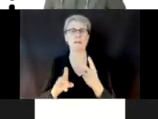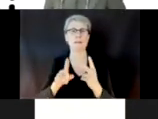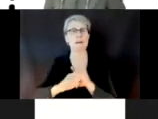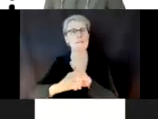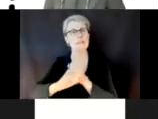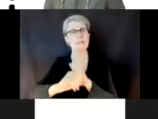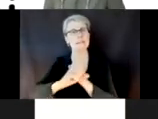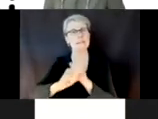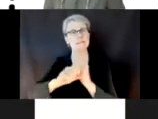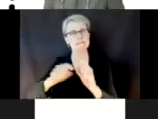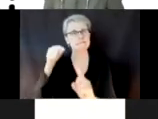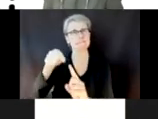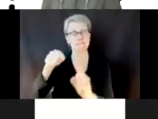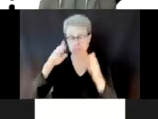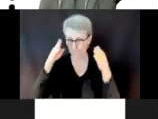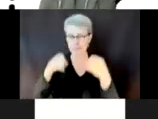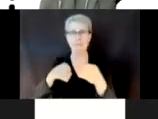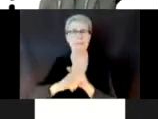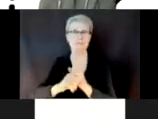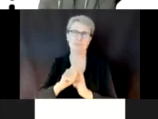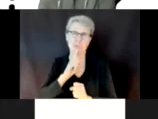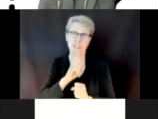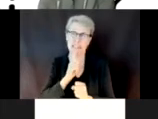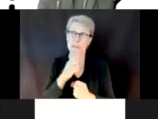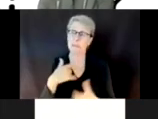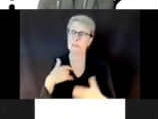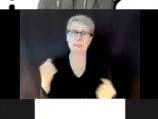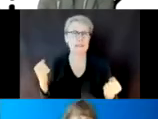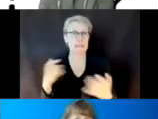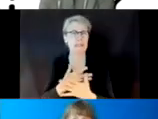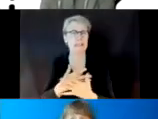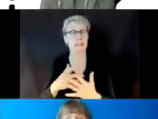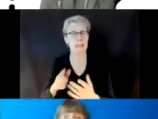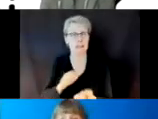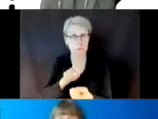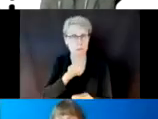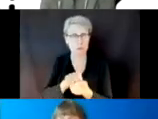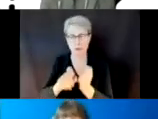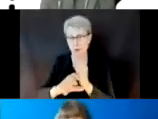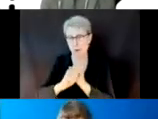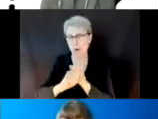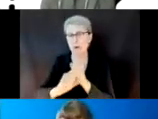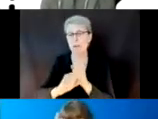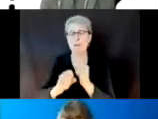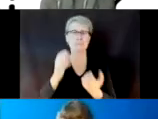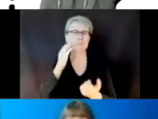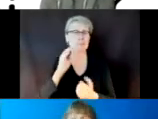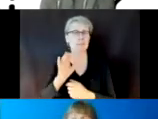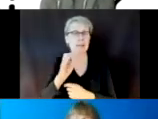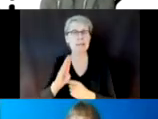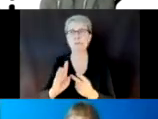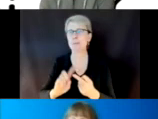it's really astonishing and disturbing sometimes to see how targeted you can get in tools like Facebook and